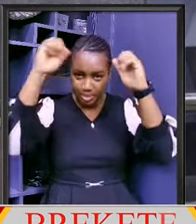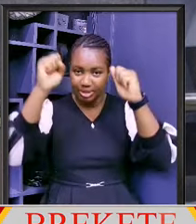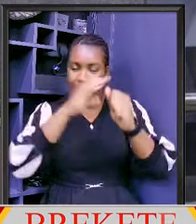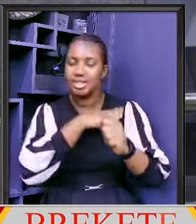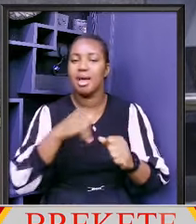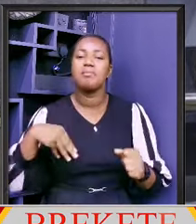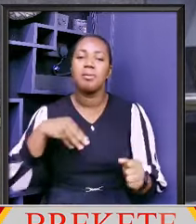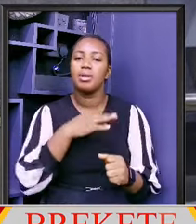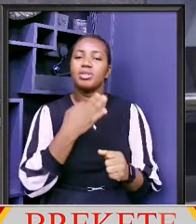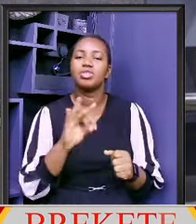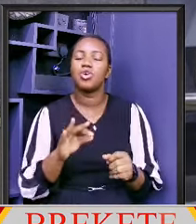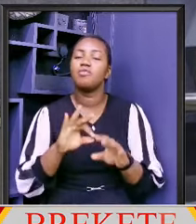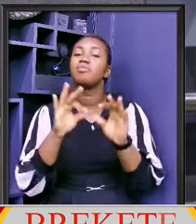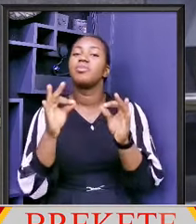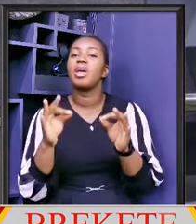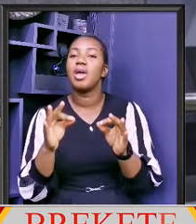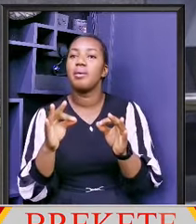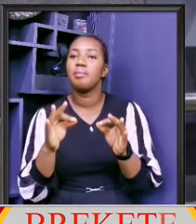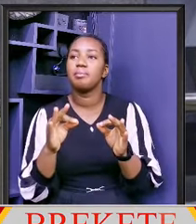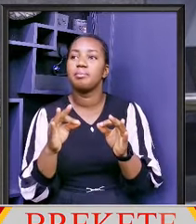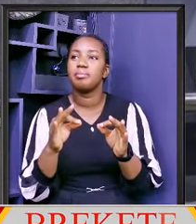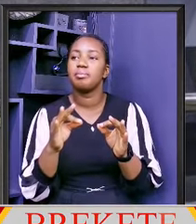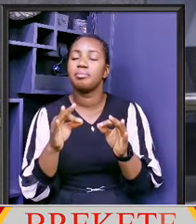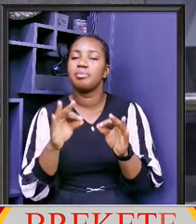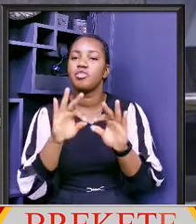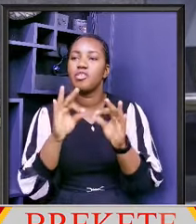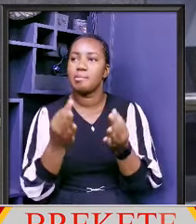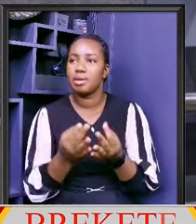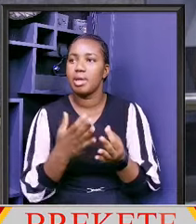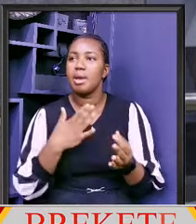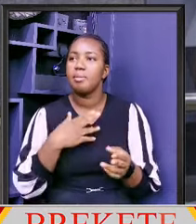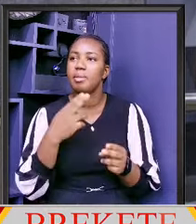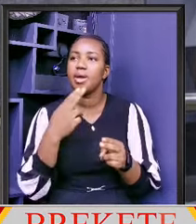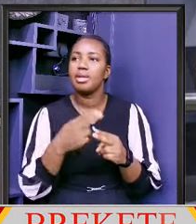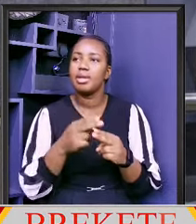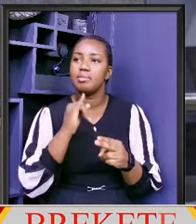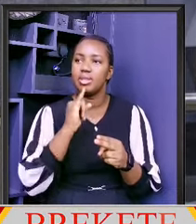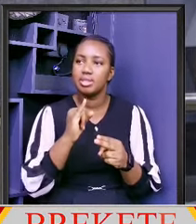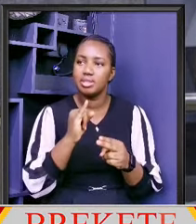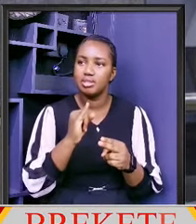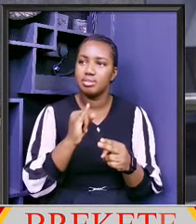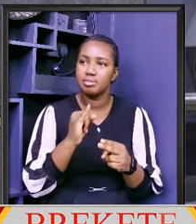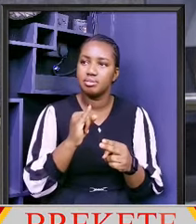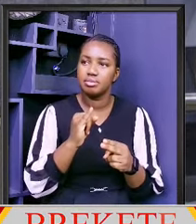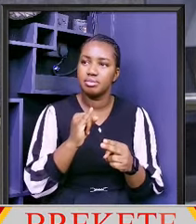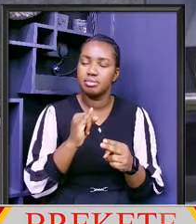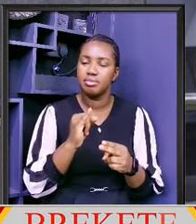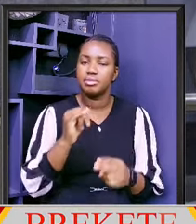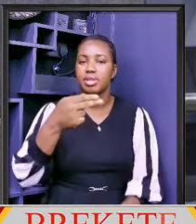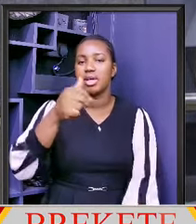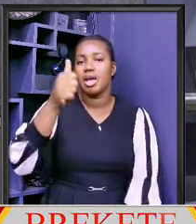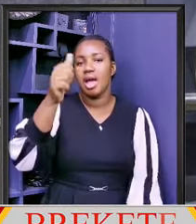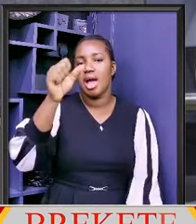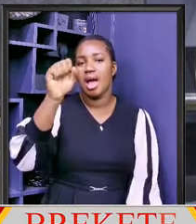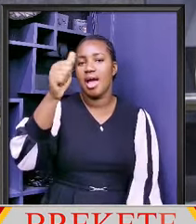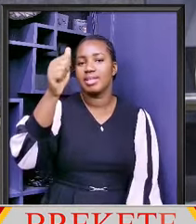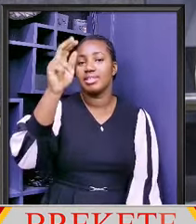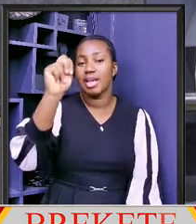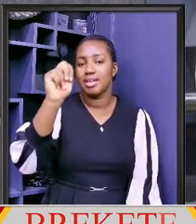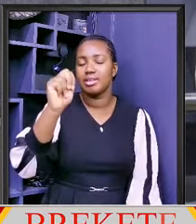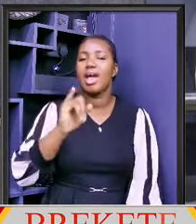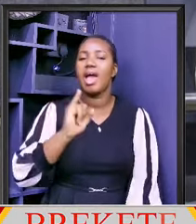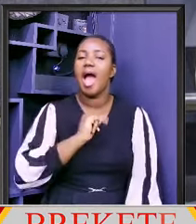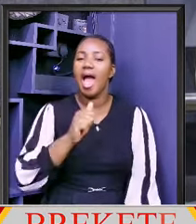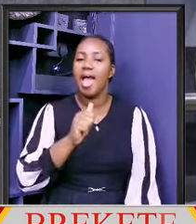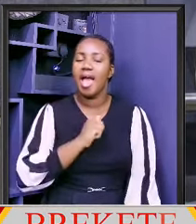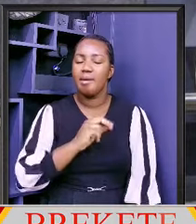the Brekete family. Good morning. My name na Hassan Abu. Na me be national PRO for